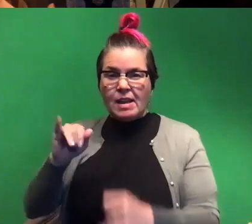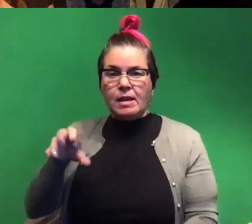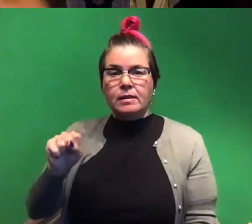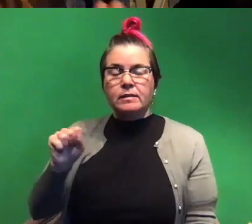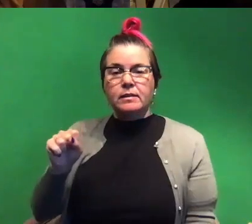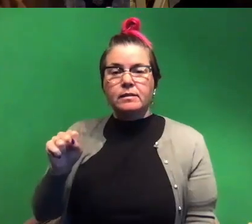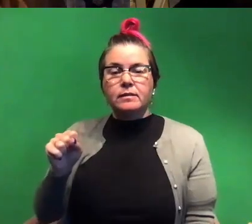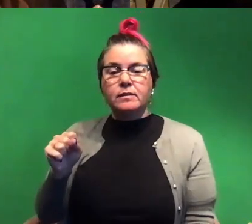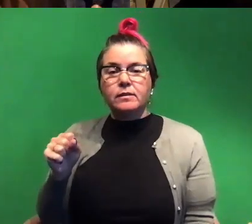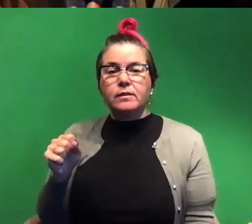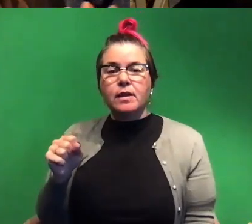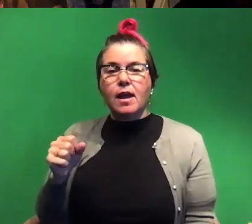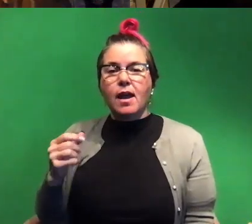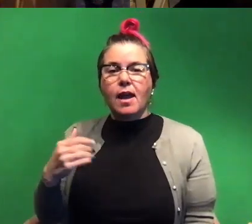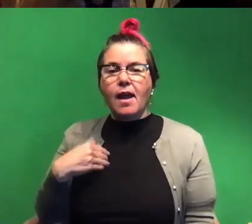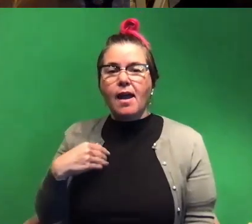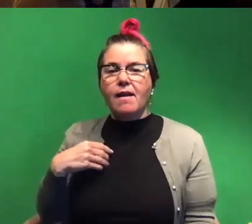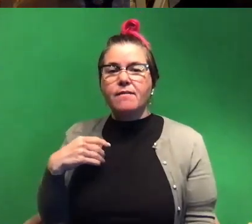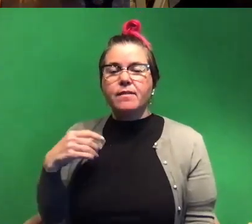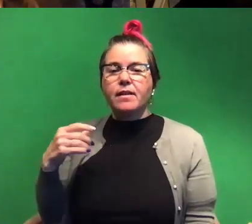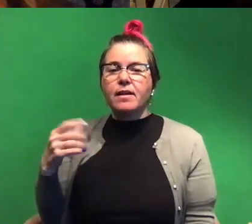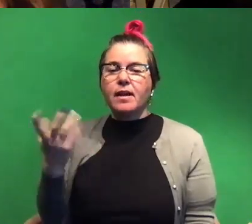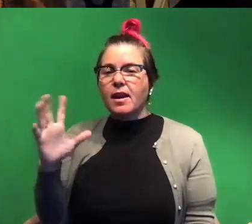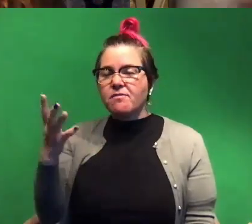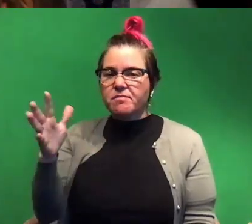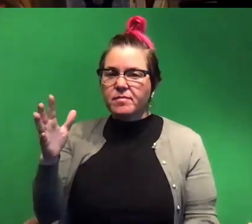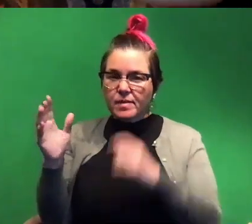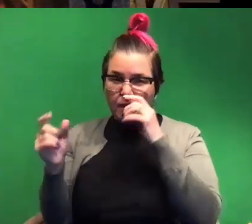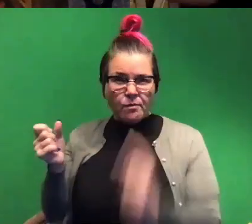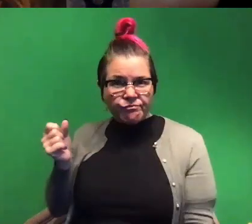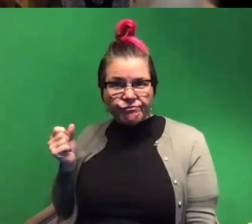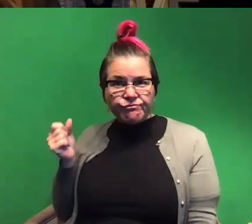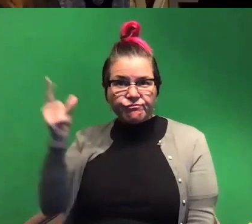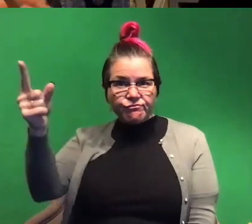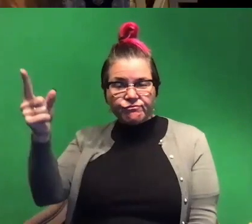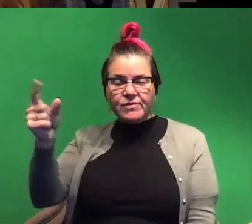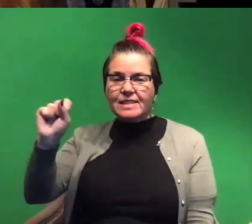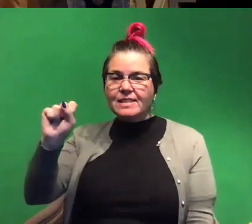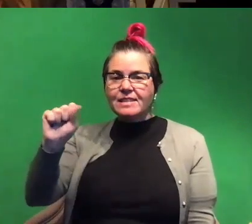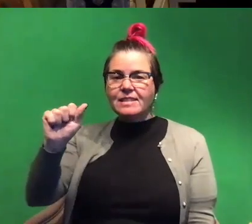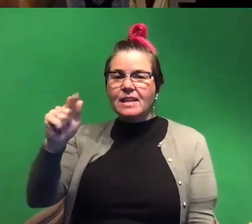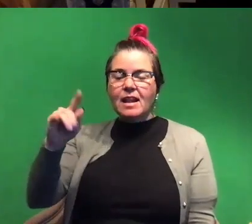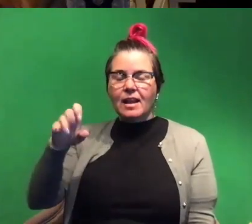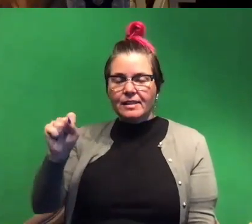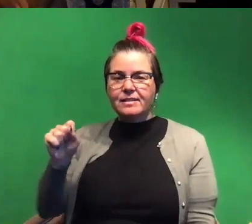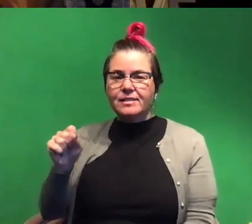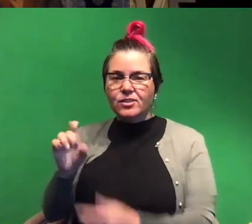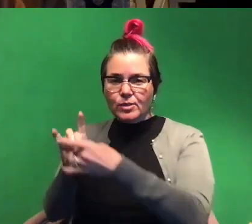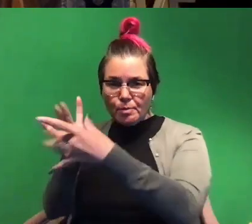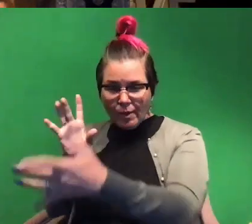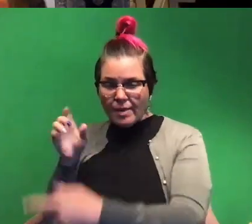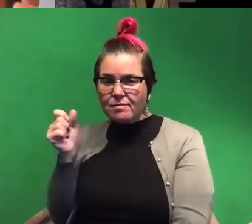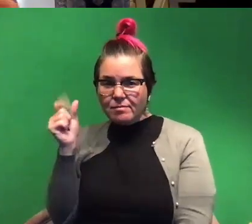they have an informal record, and they throw the satellites to deploy them, which is